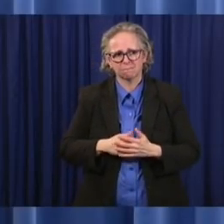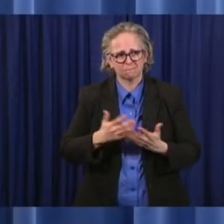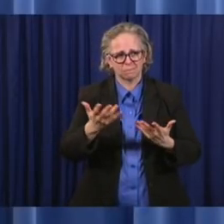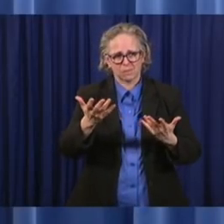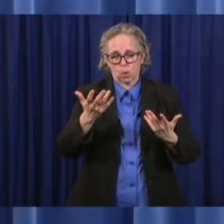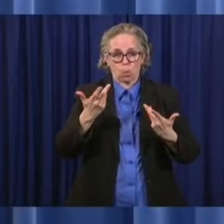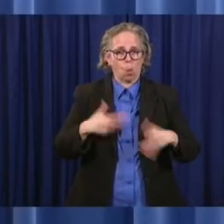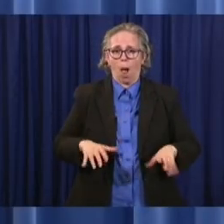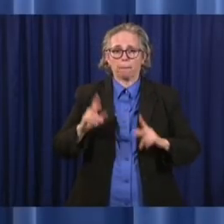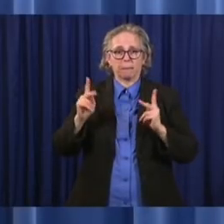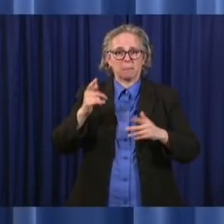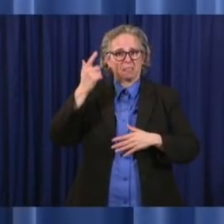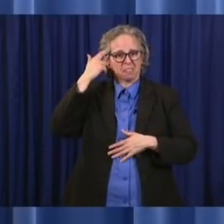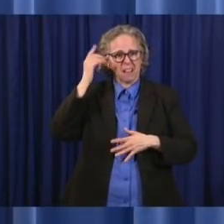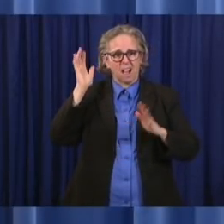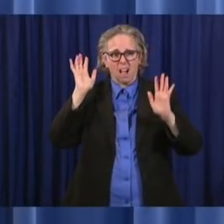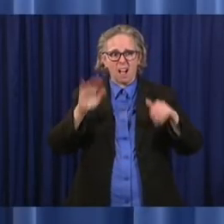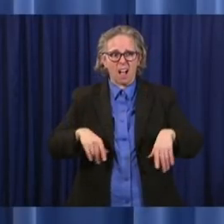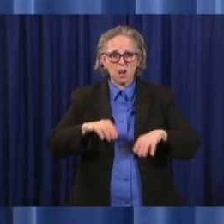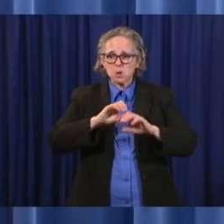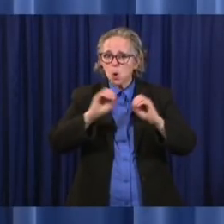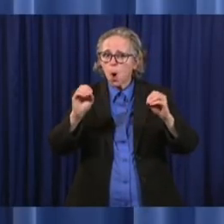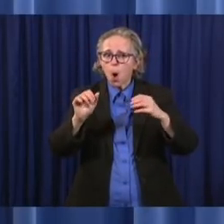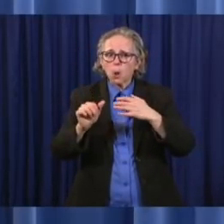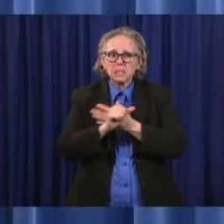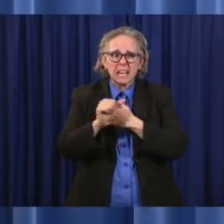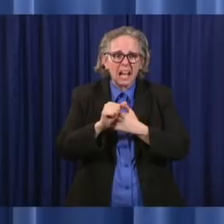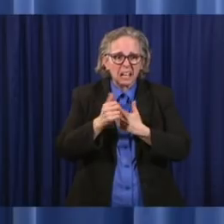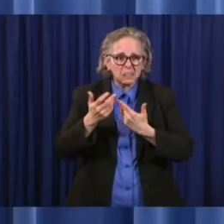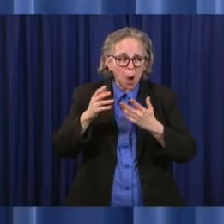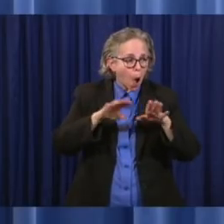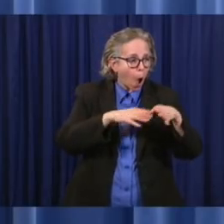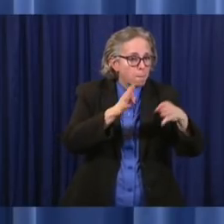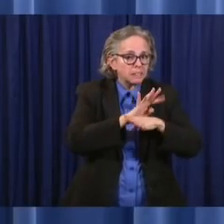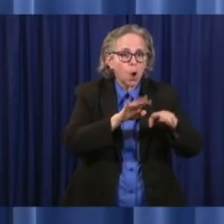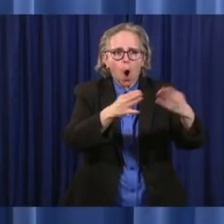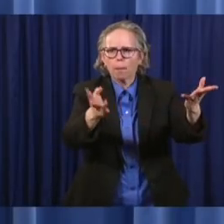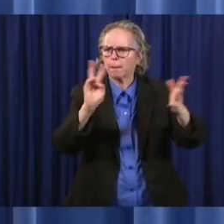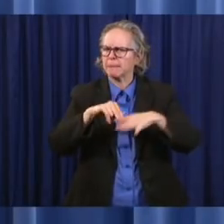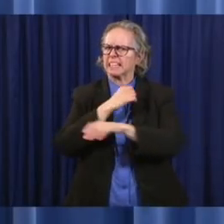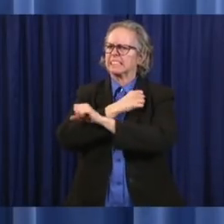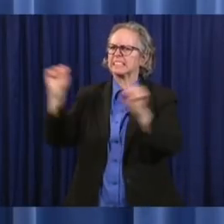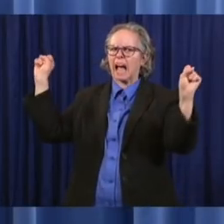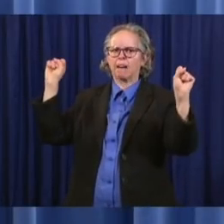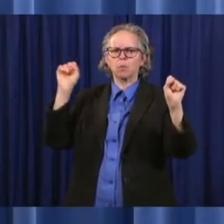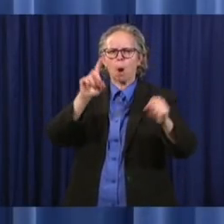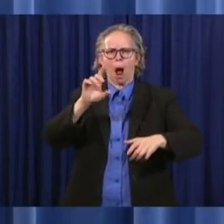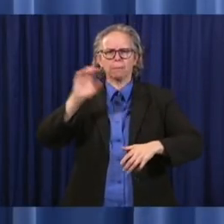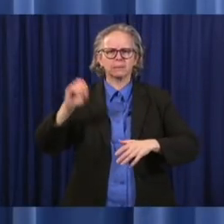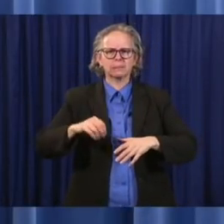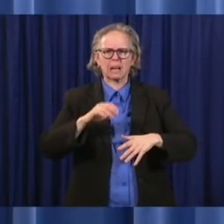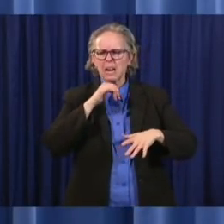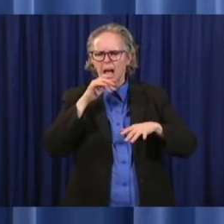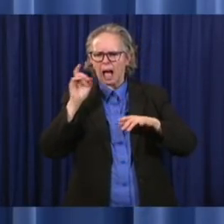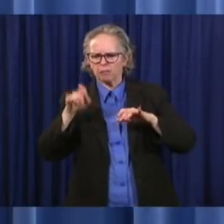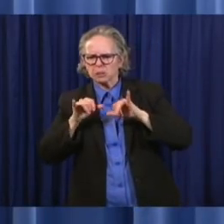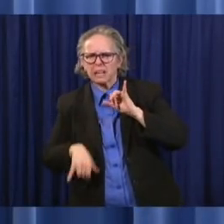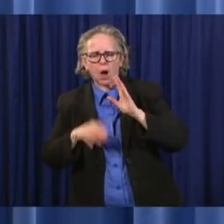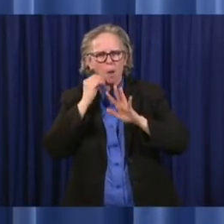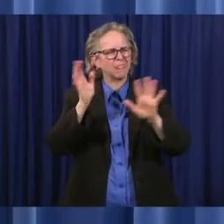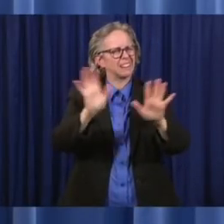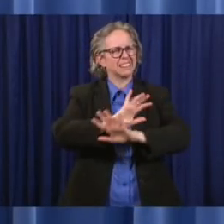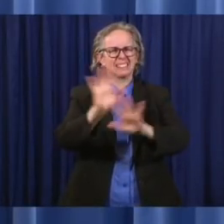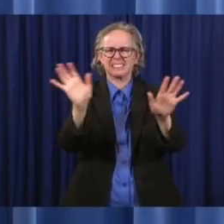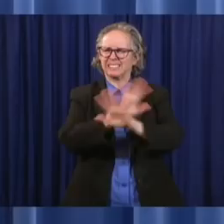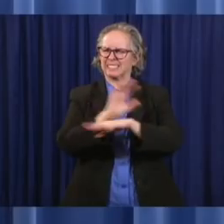as we move more and more part of our economy open, that they don't have to be cautious. And so the only thing I would just say to